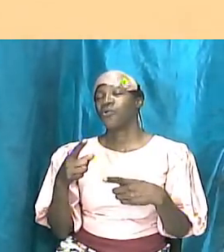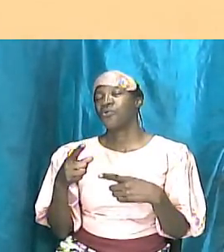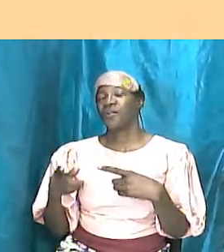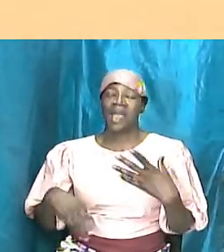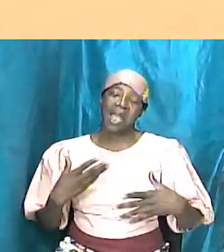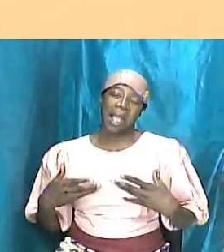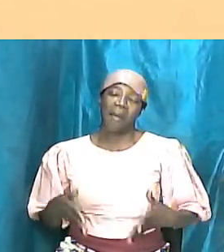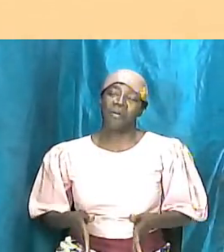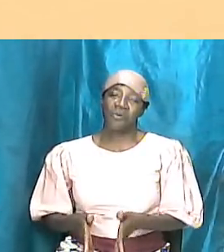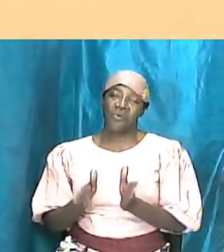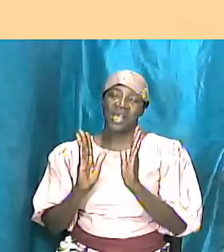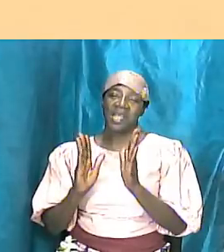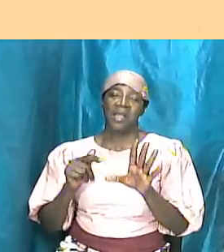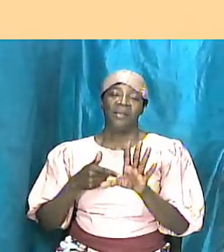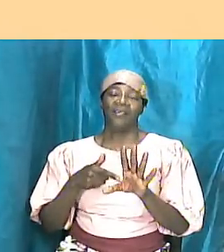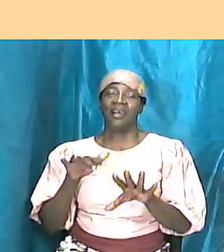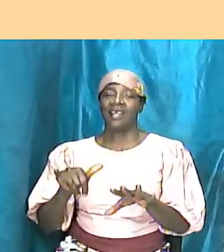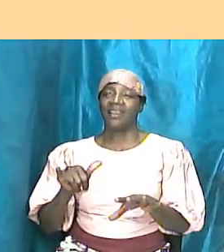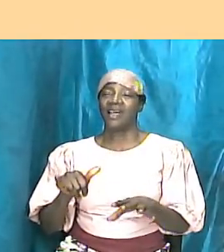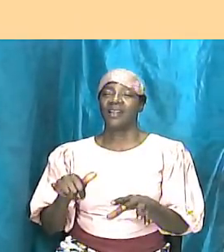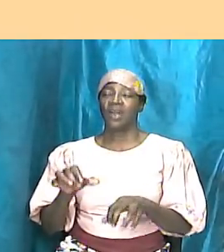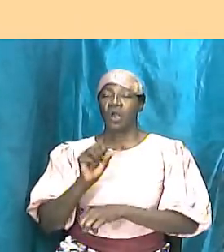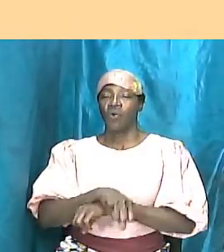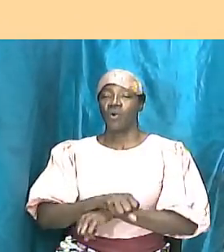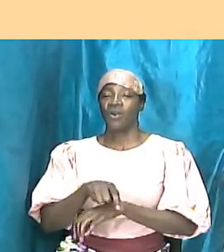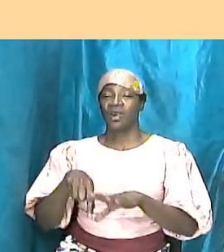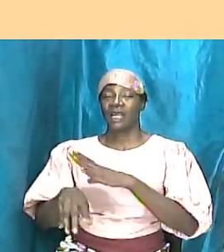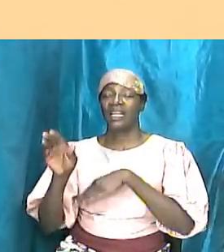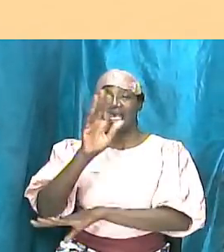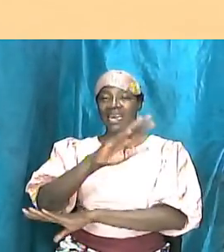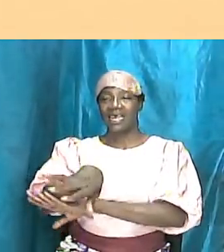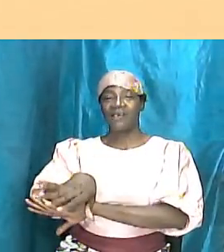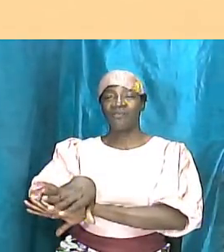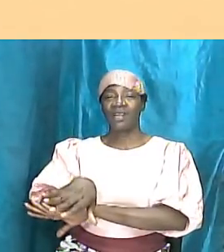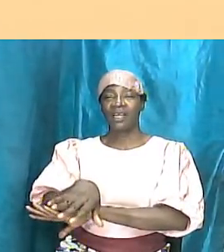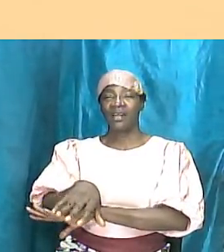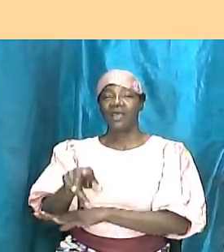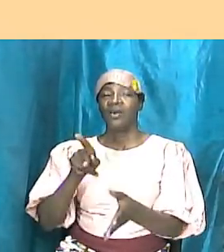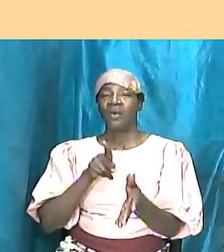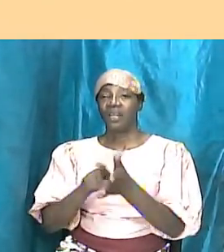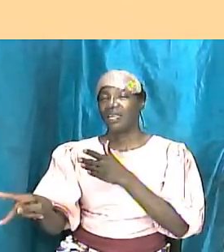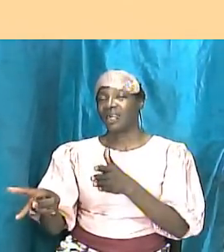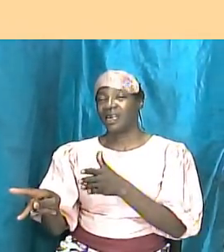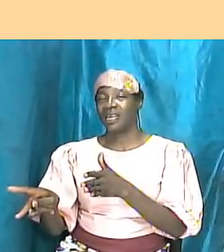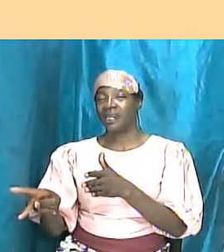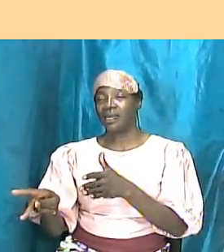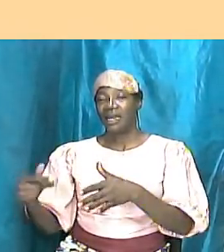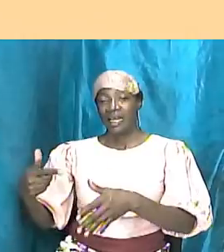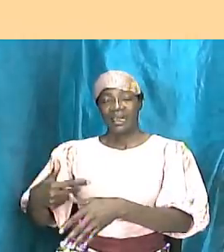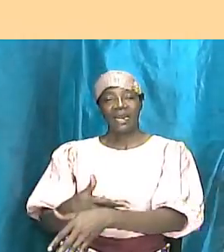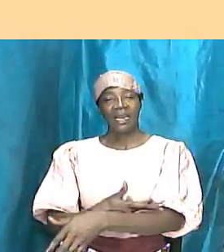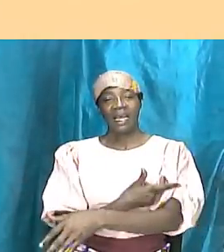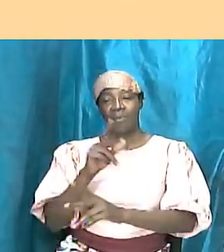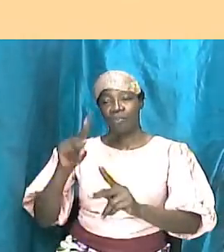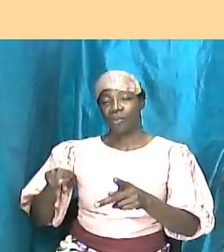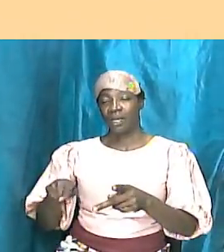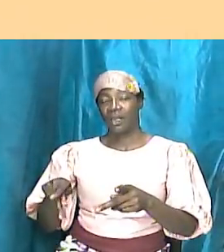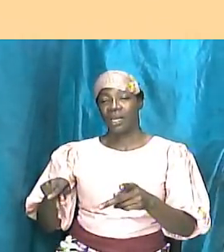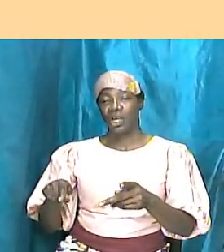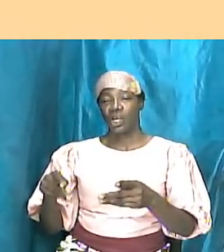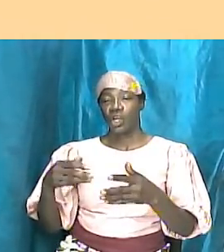And he started that work in the evening when they killed Passover lamb and they put it on the